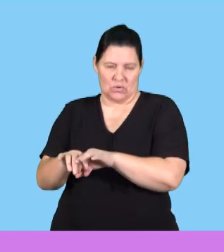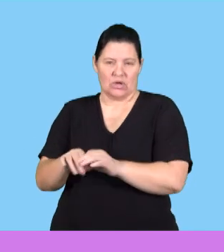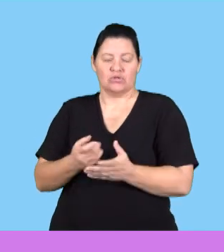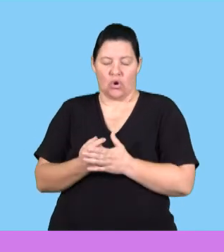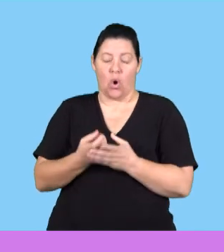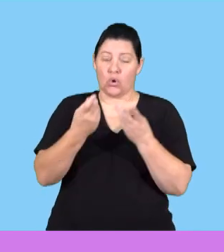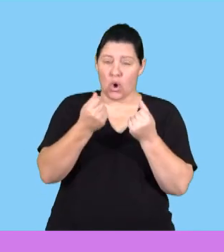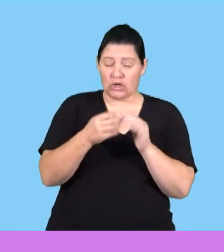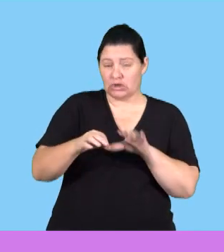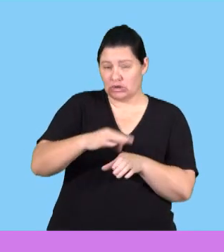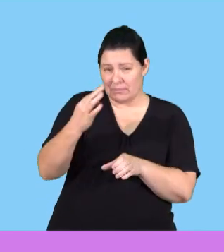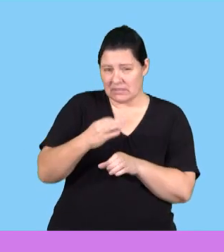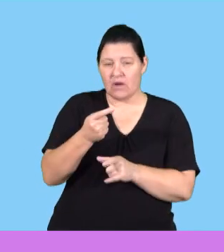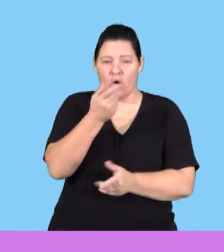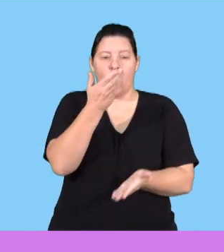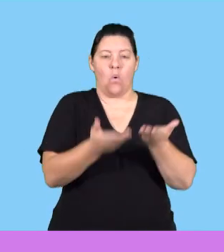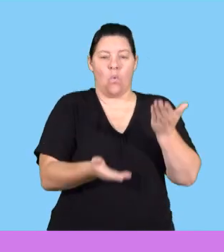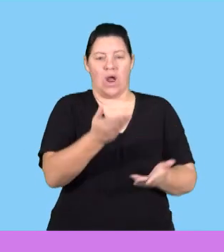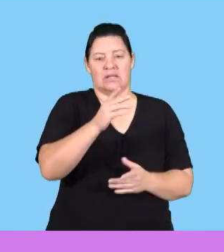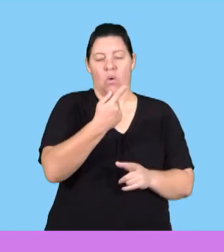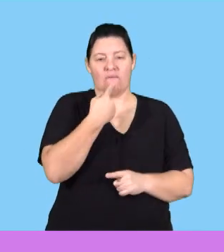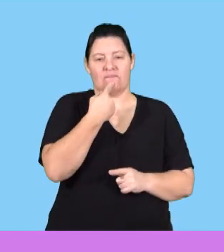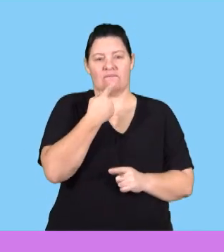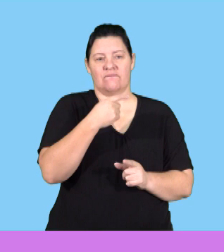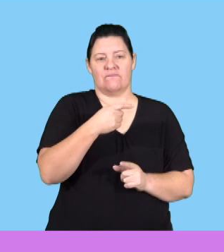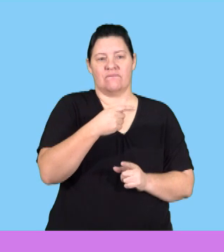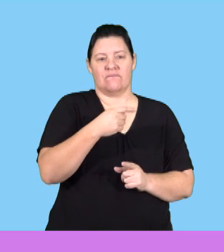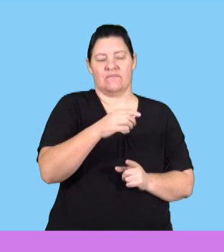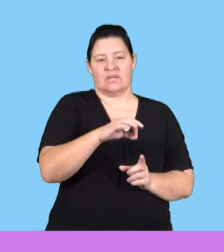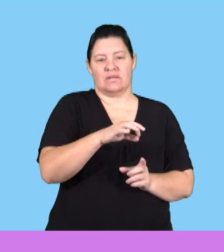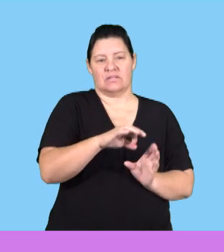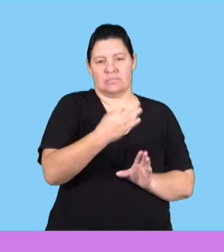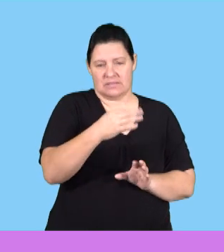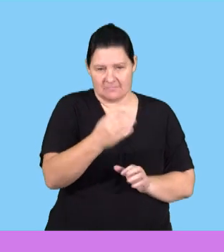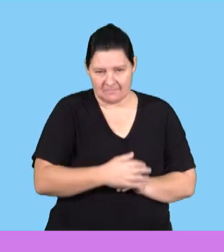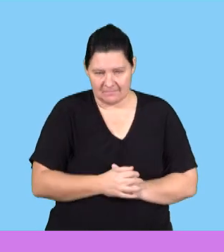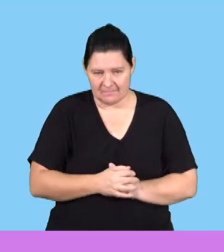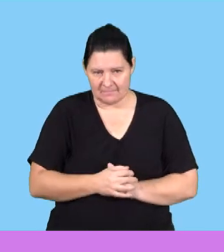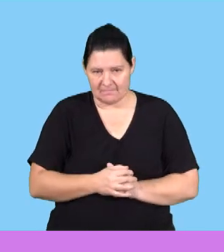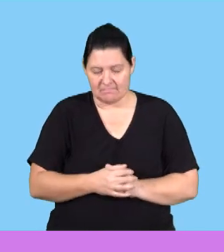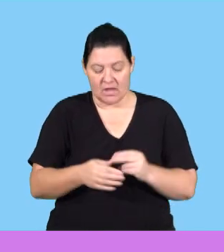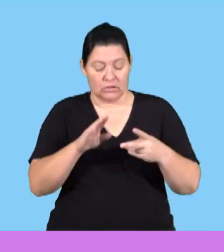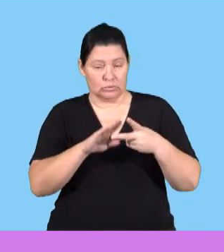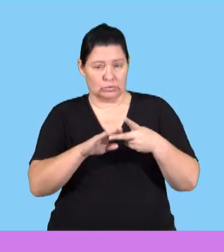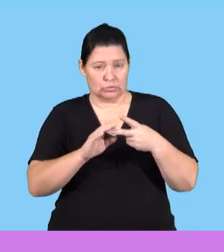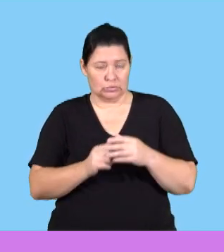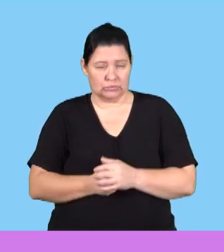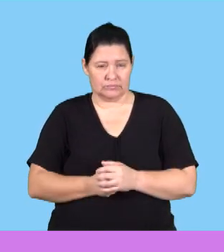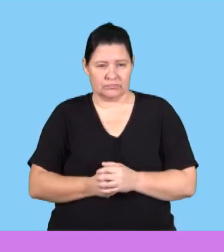of the chips to the weight of the cheese. Okay, question number